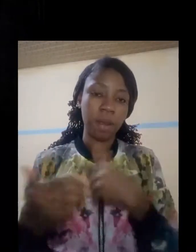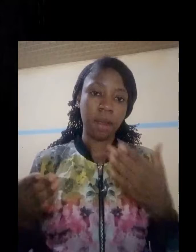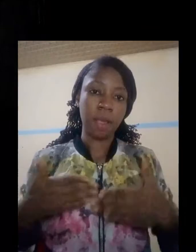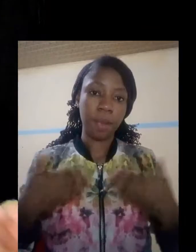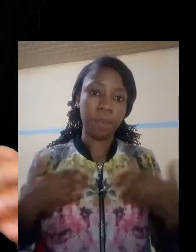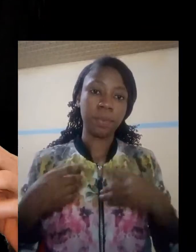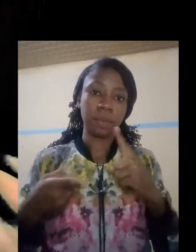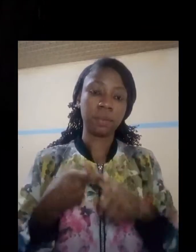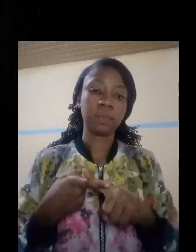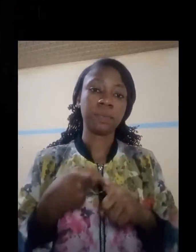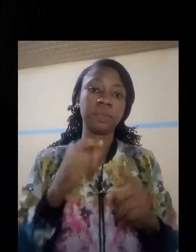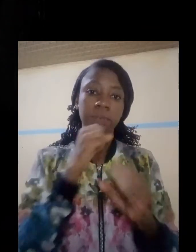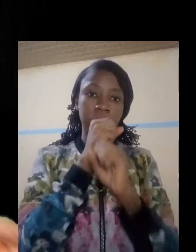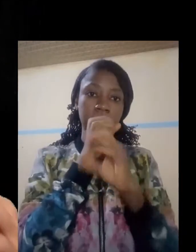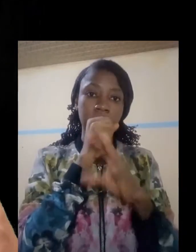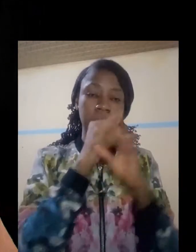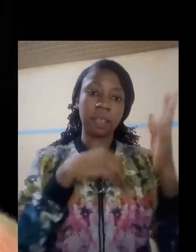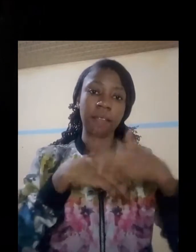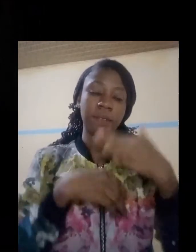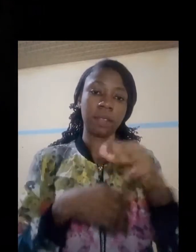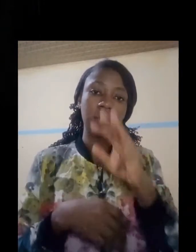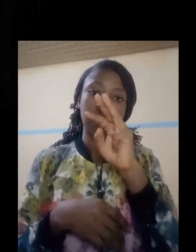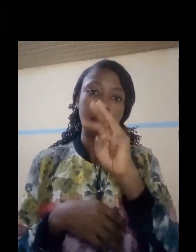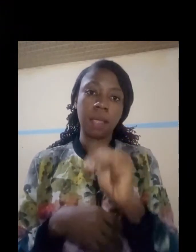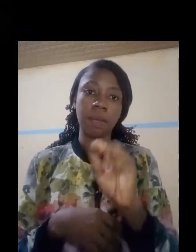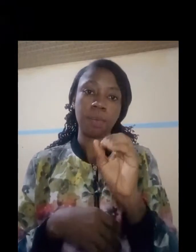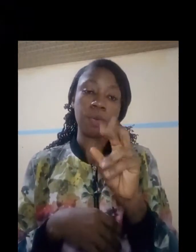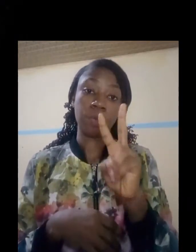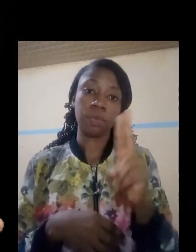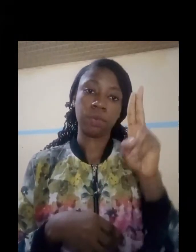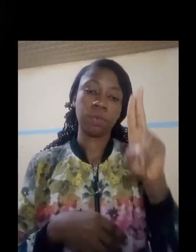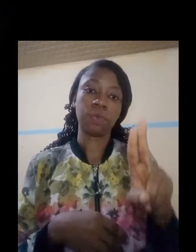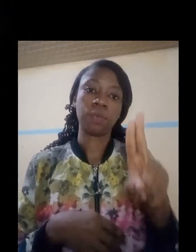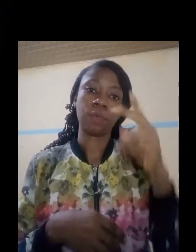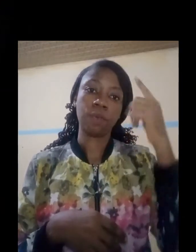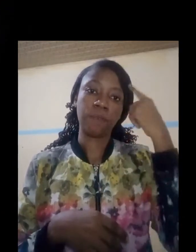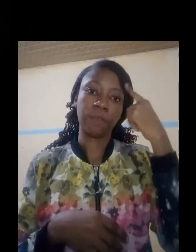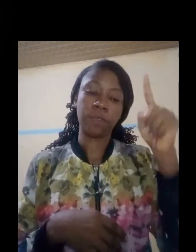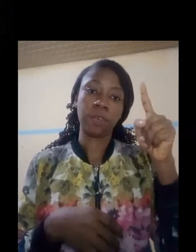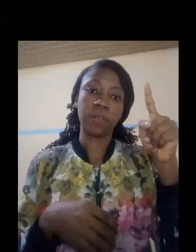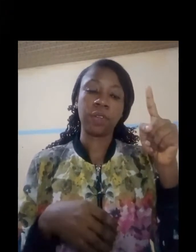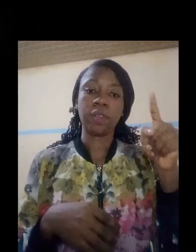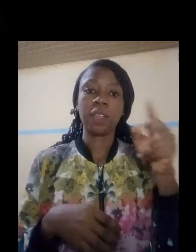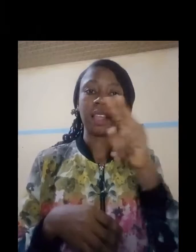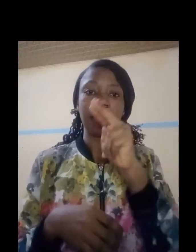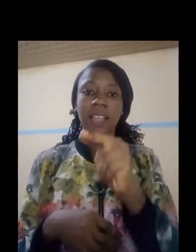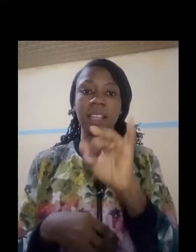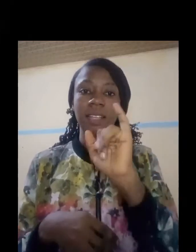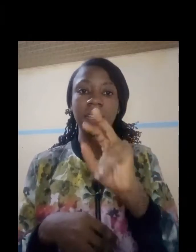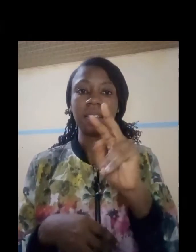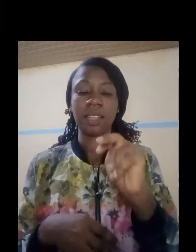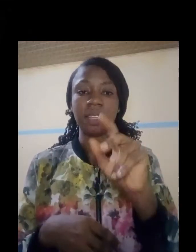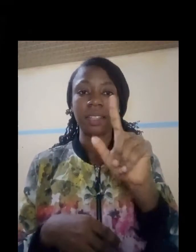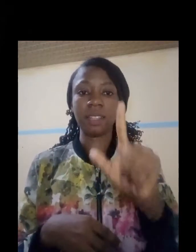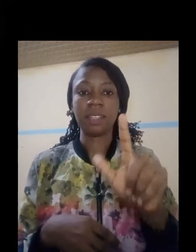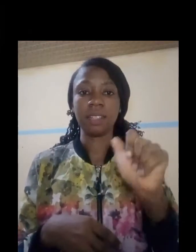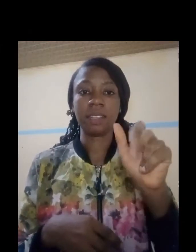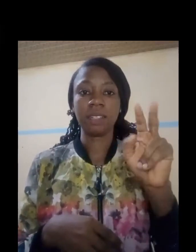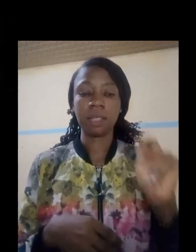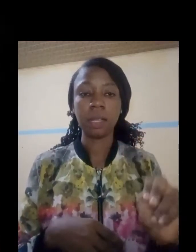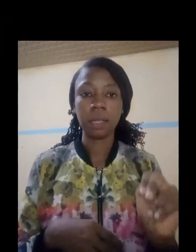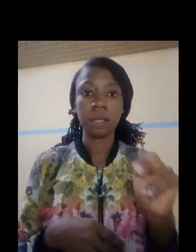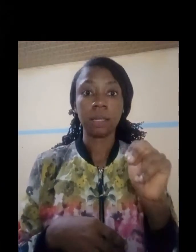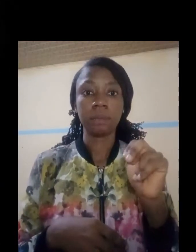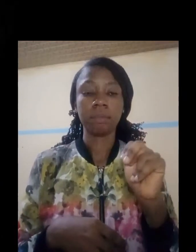the signing of the MOU for affiliation with National Institute for Nigerian Languages, that